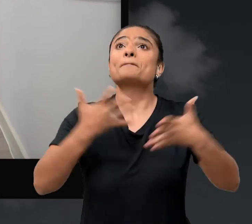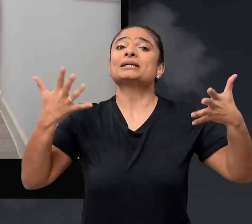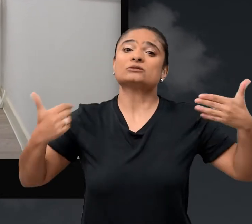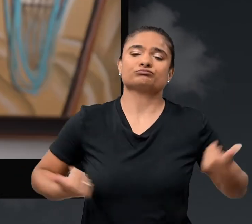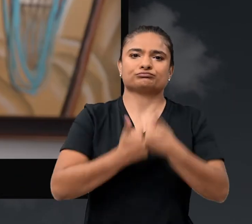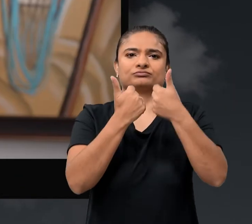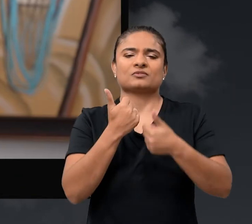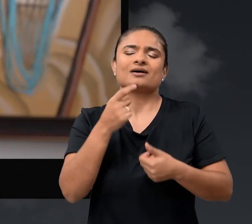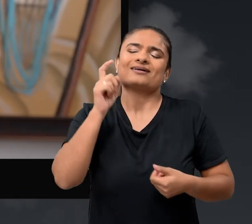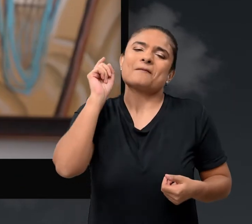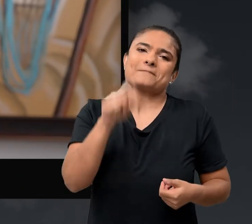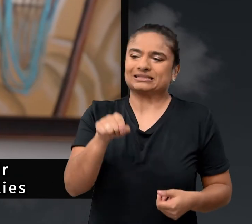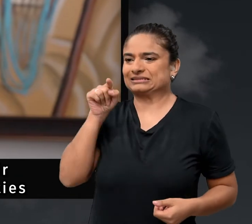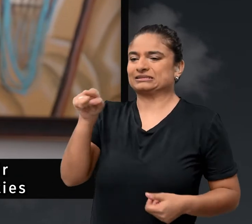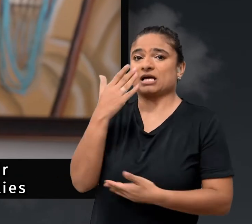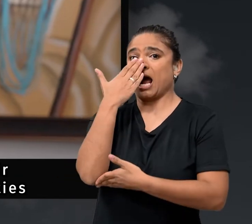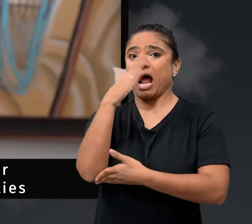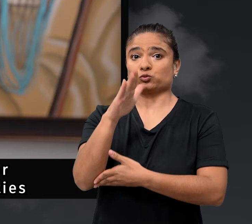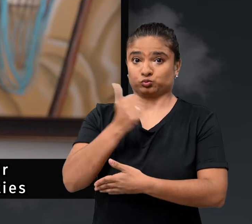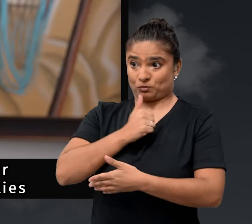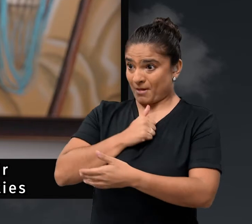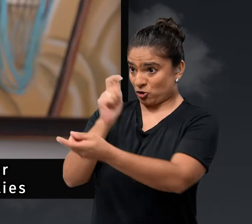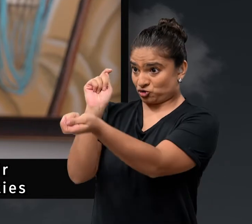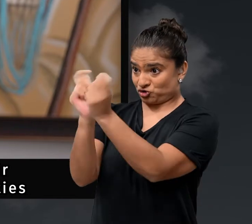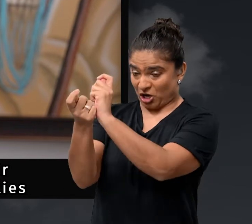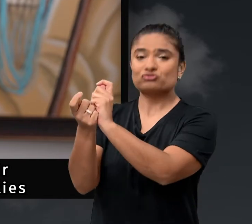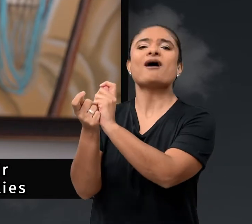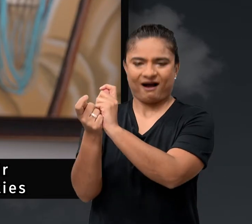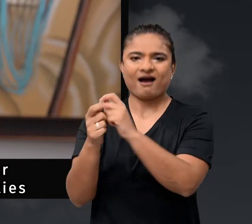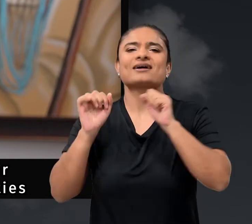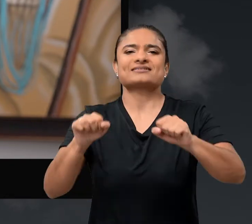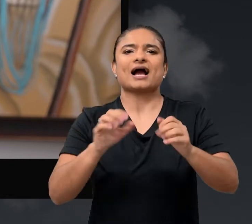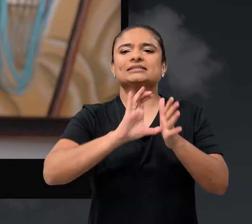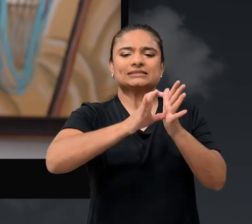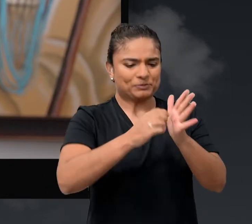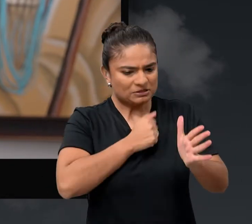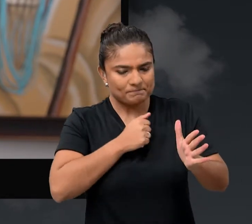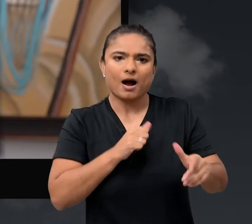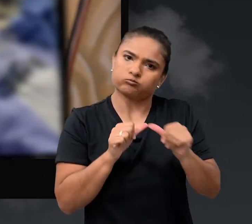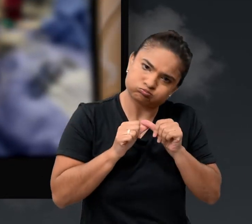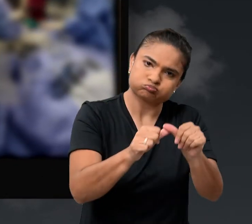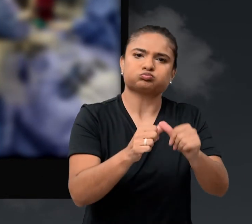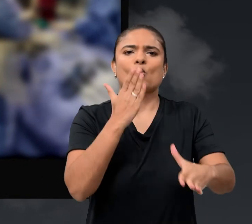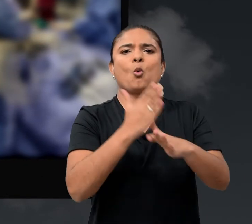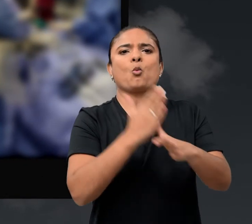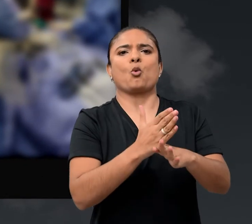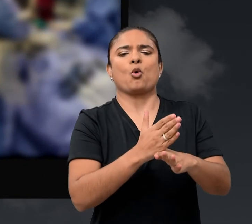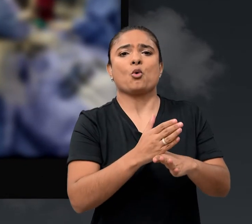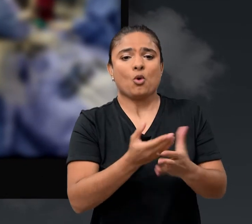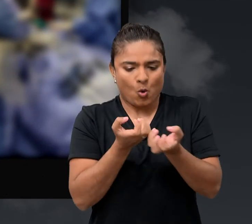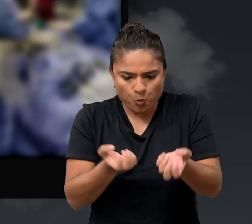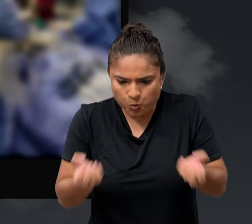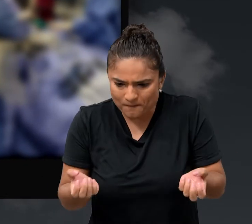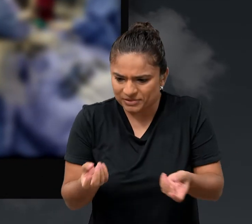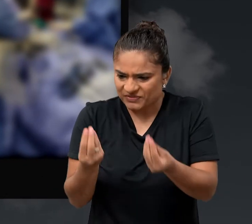The primary changes were attitudes. I think if people change their attitudes, that people with disabilities can still continue to work. My